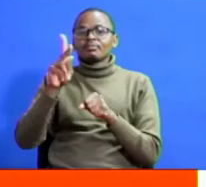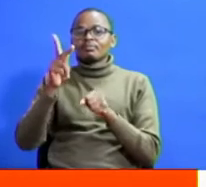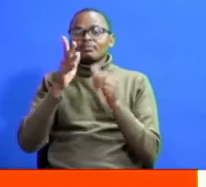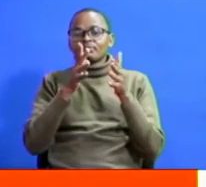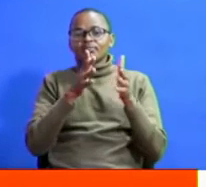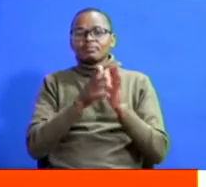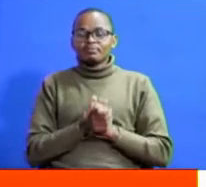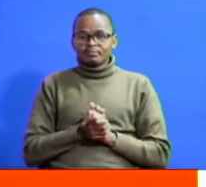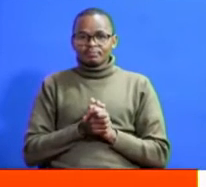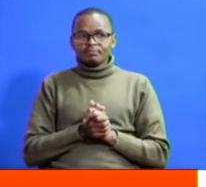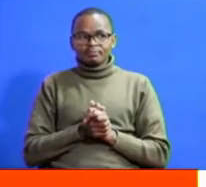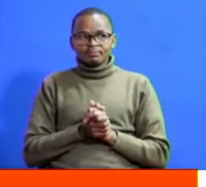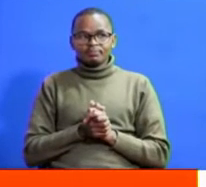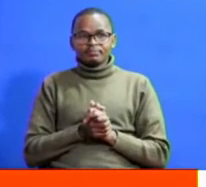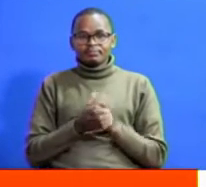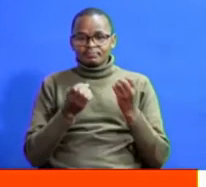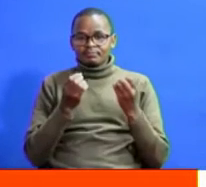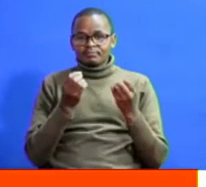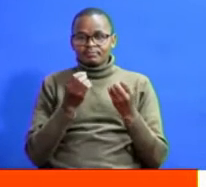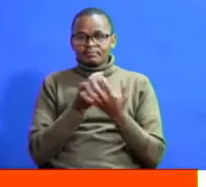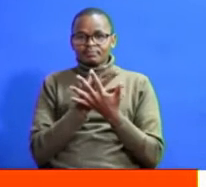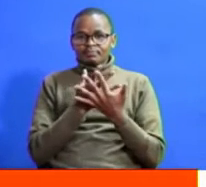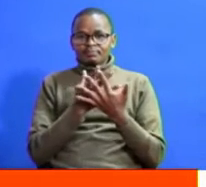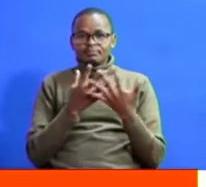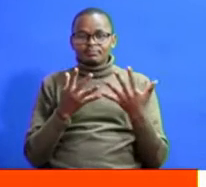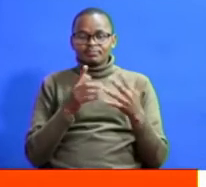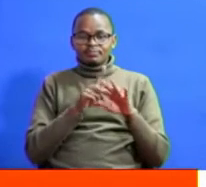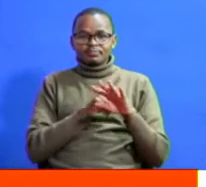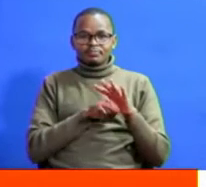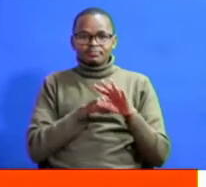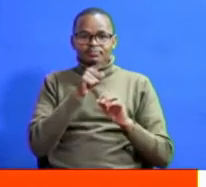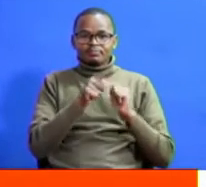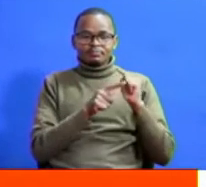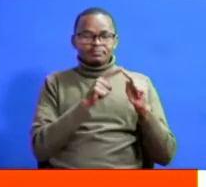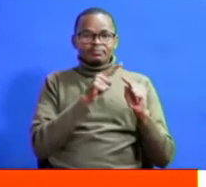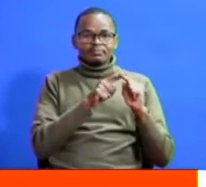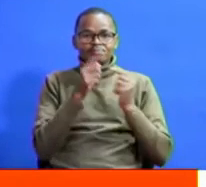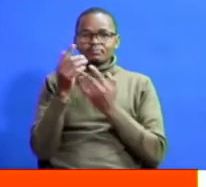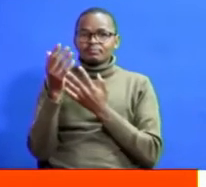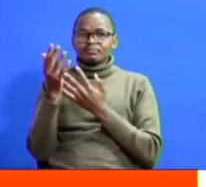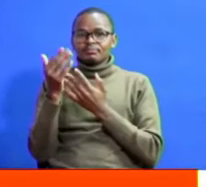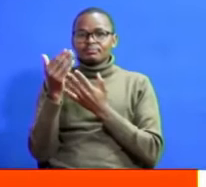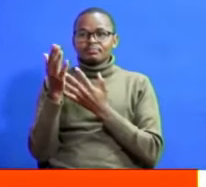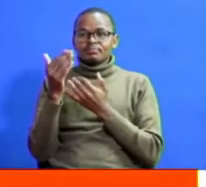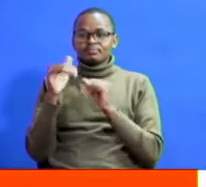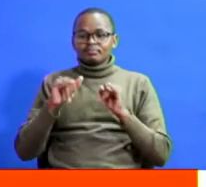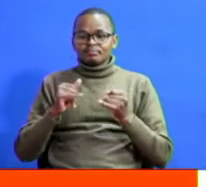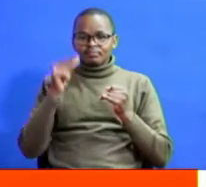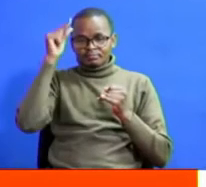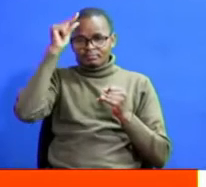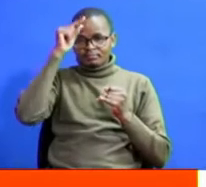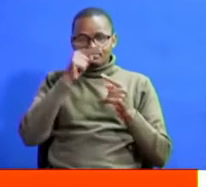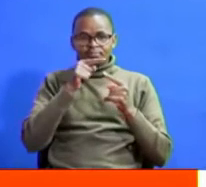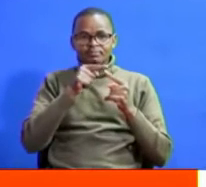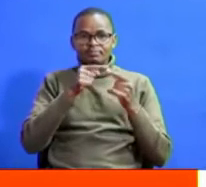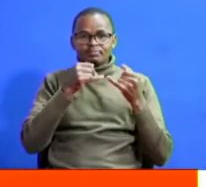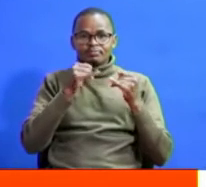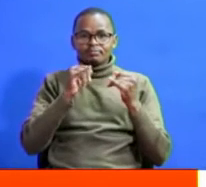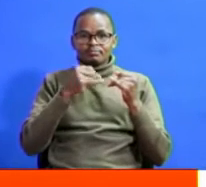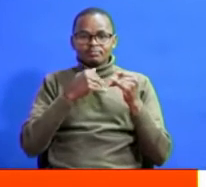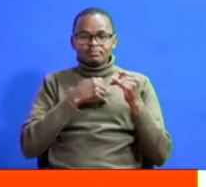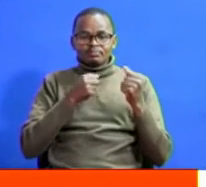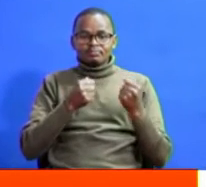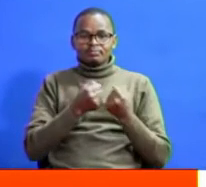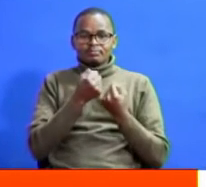Right. Anyway, these things are coming out at a time when, of course, we are expecting new government to come into play. They are